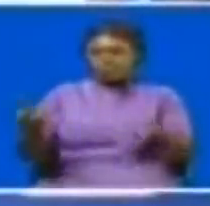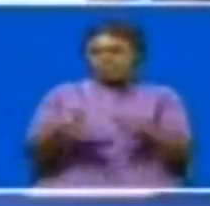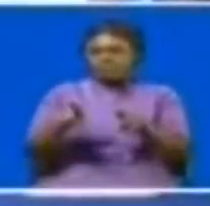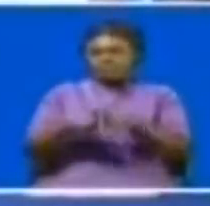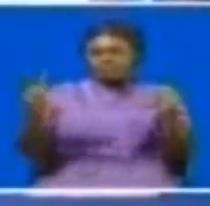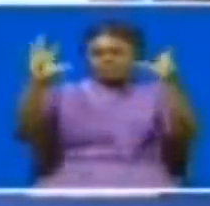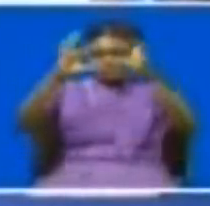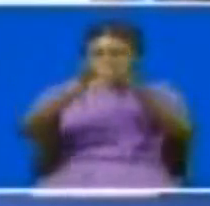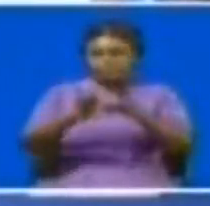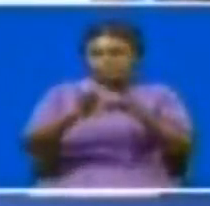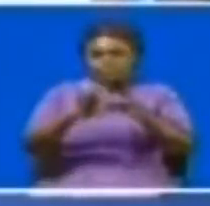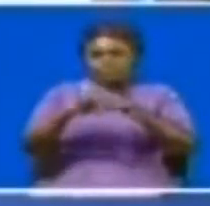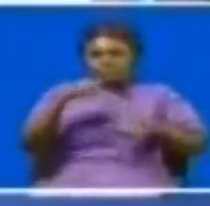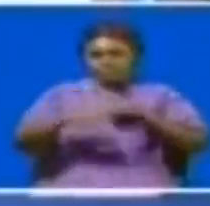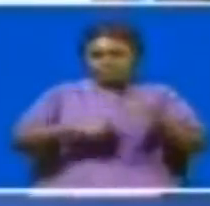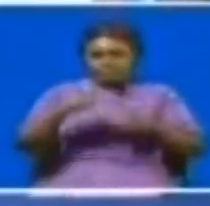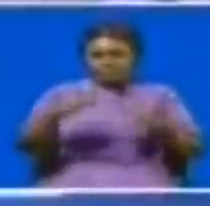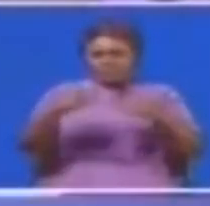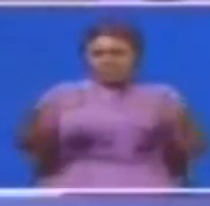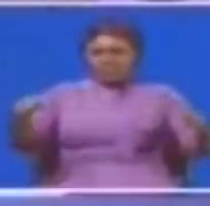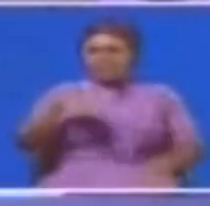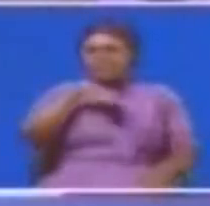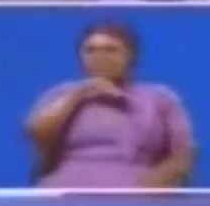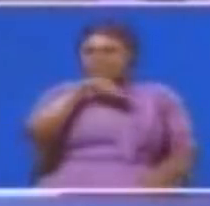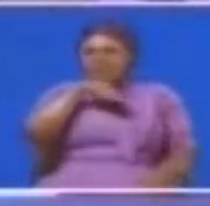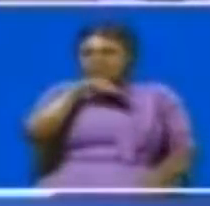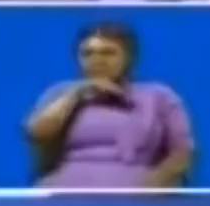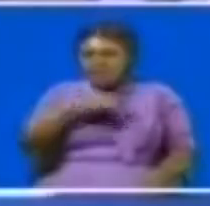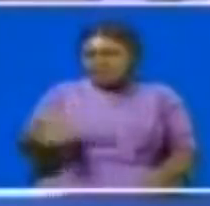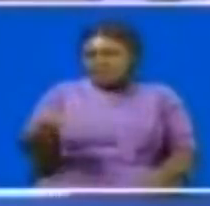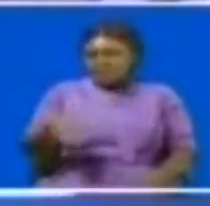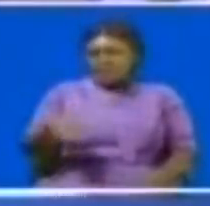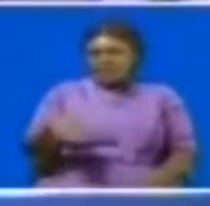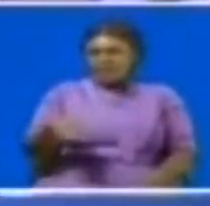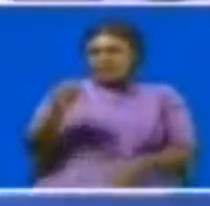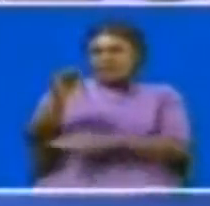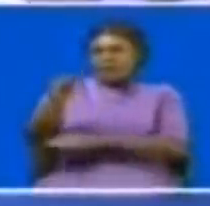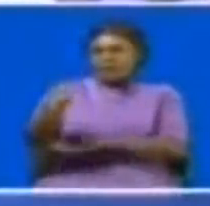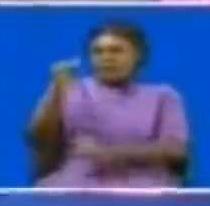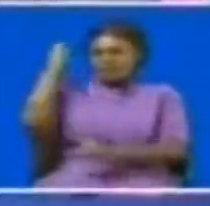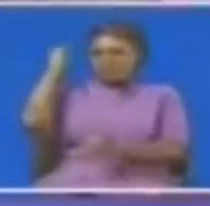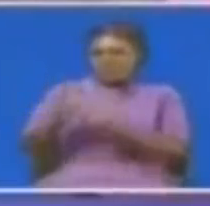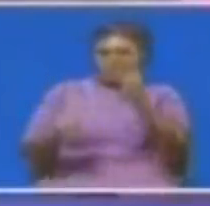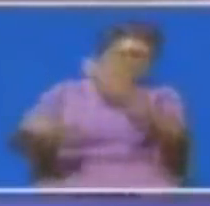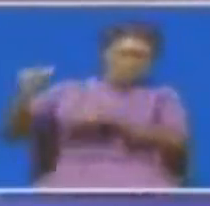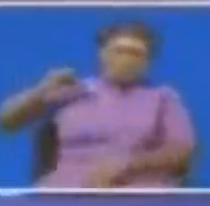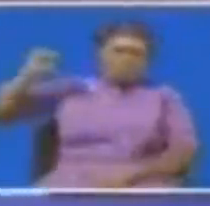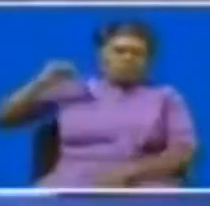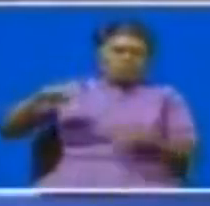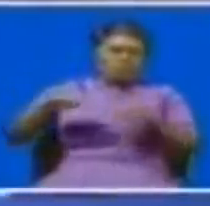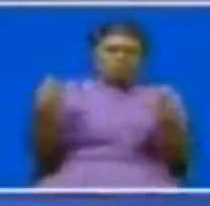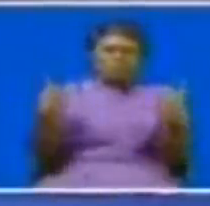from the merger, which is supposed to act as anti-Raila Odinga bulwark in the region, leaders call for the end of the historical